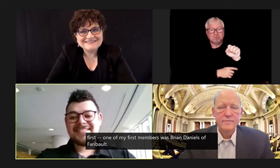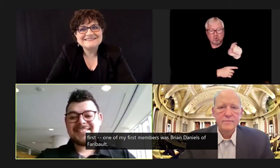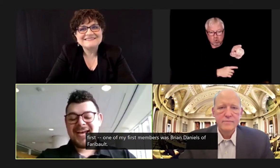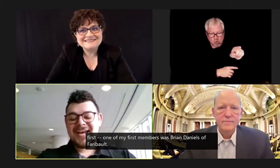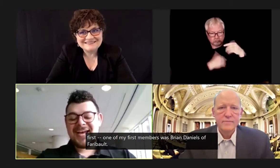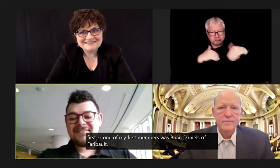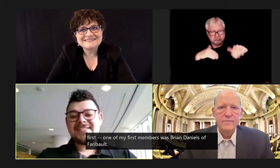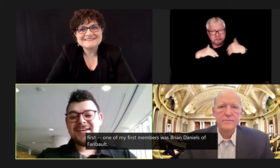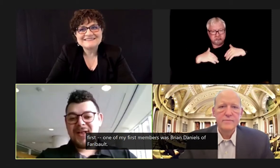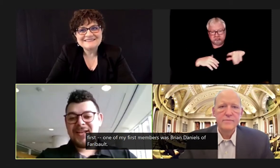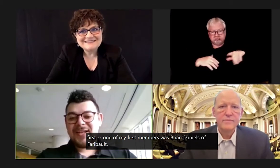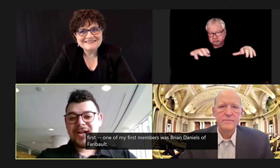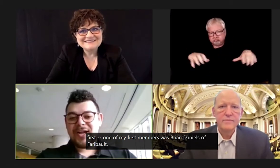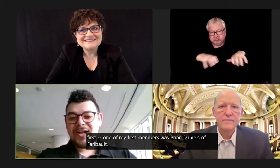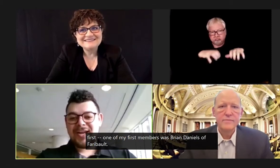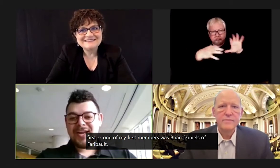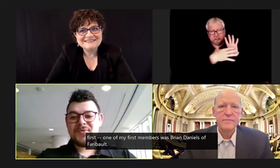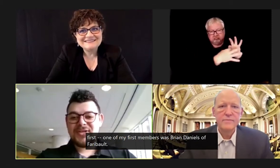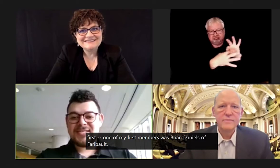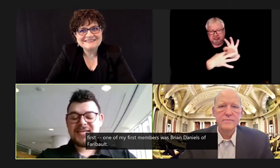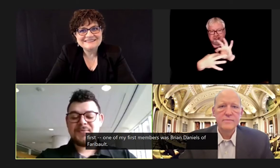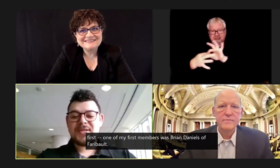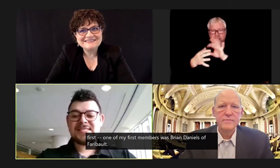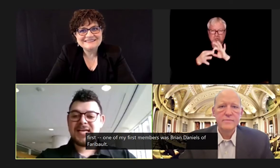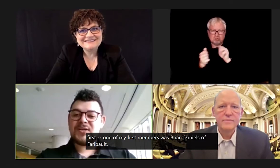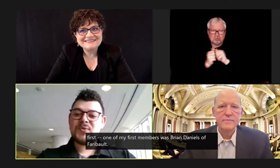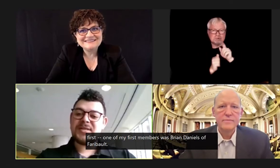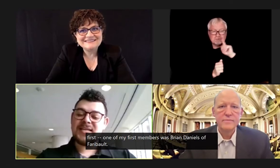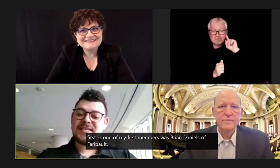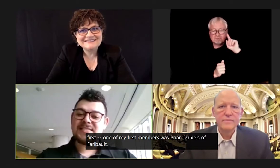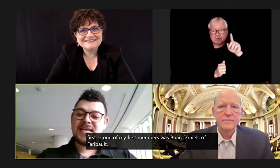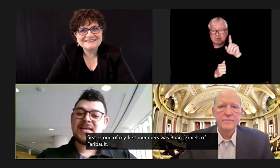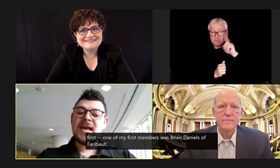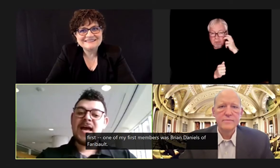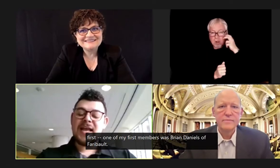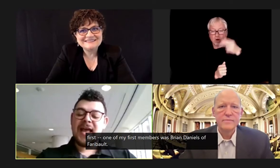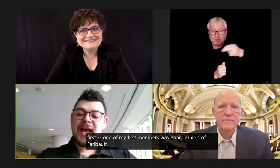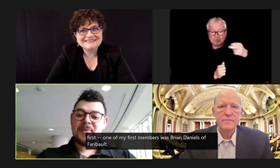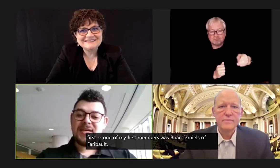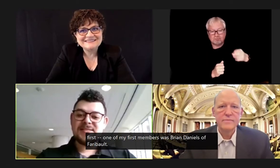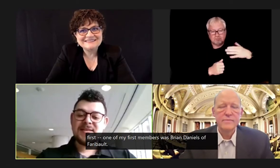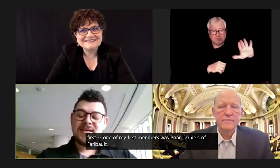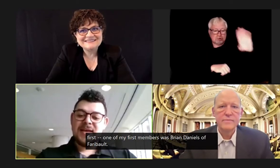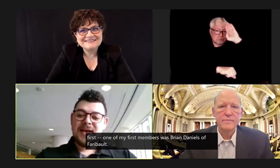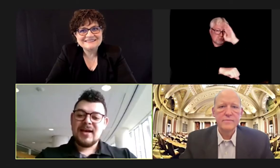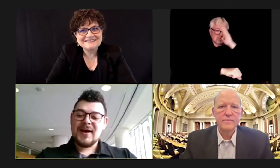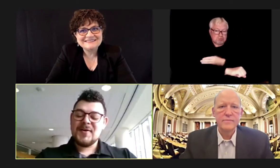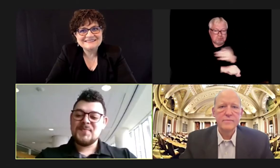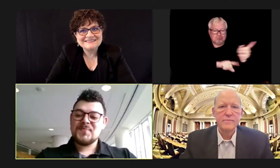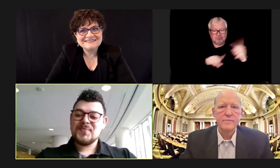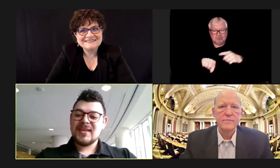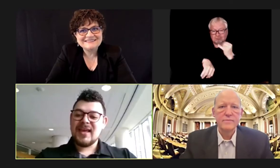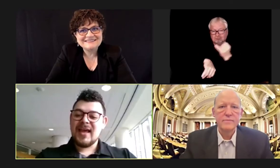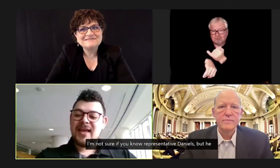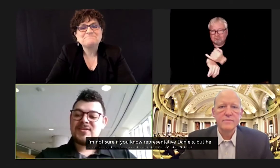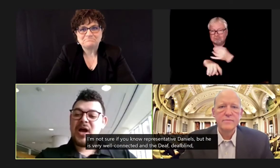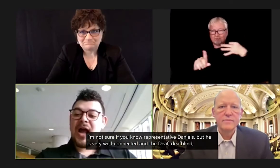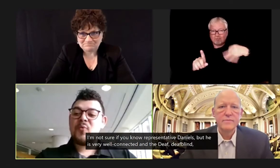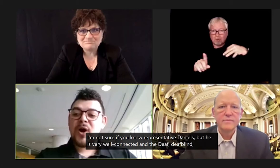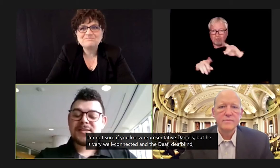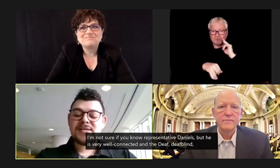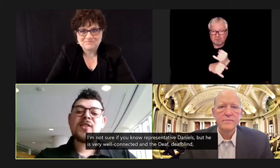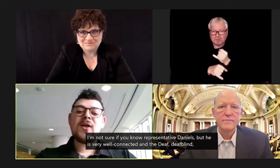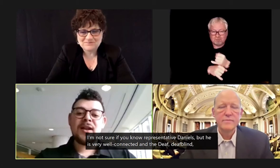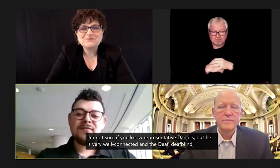the deafblind and hard of hearing community with his son who attended the state academies. And